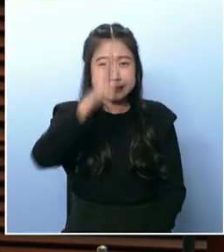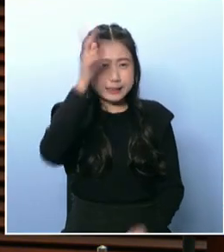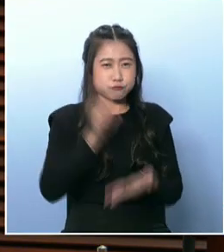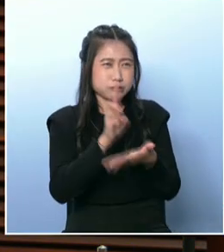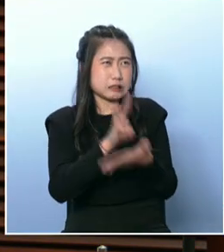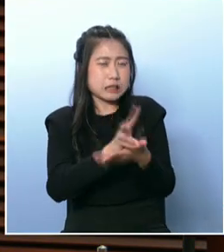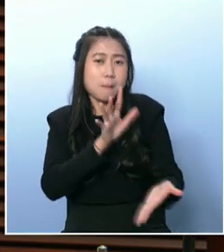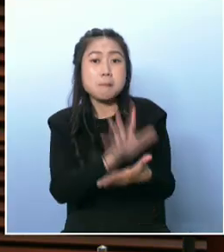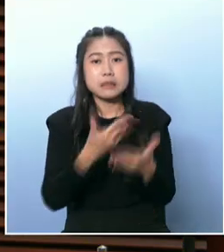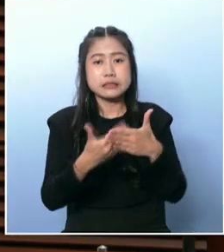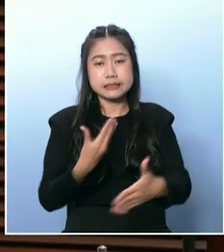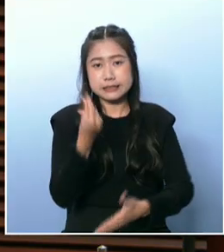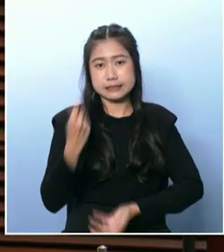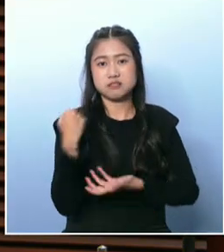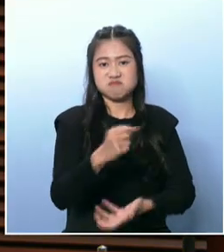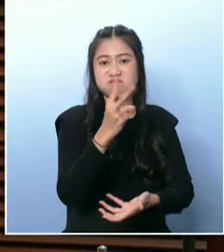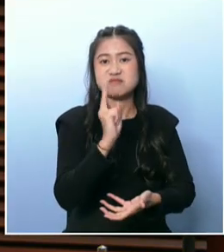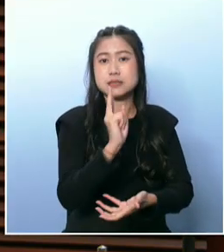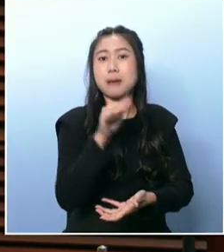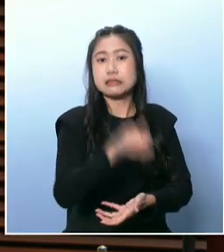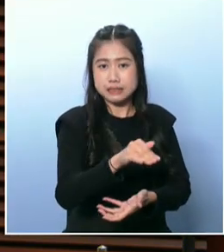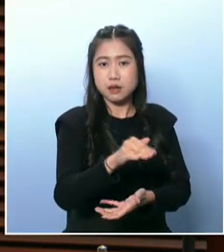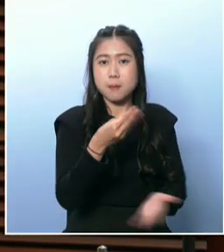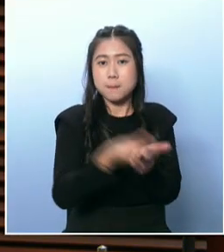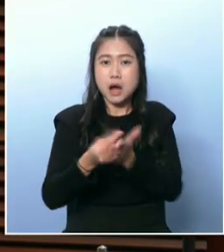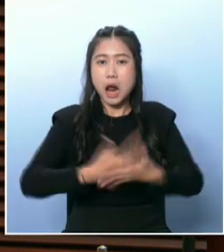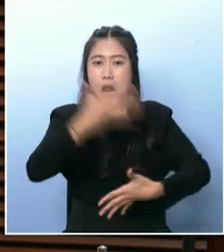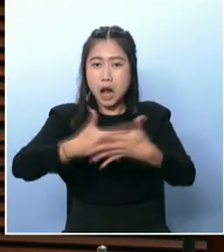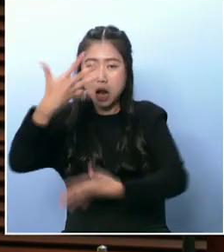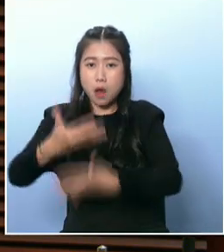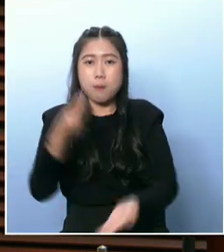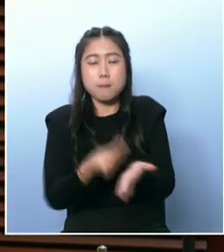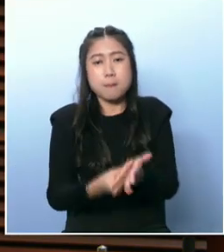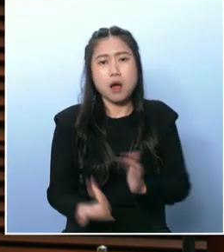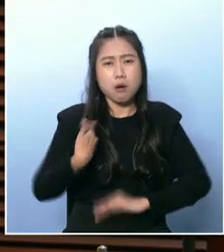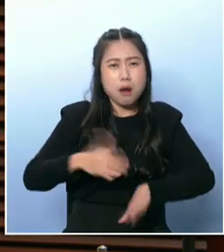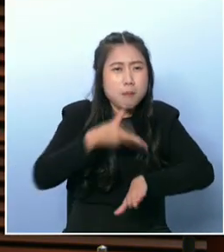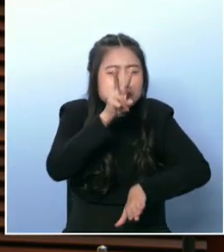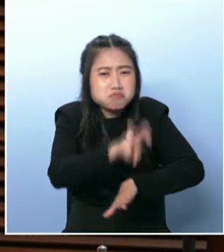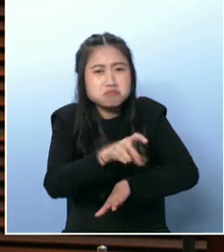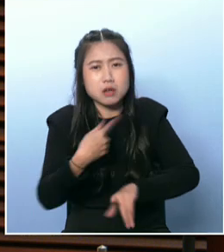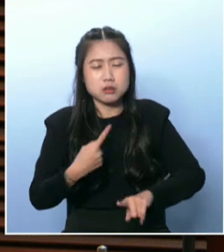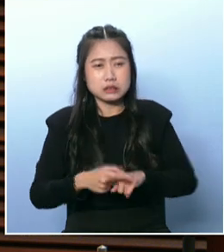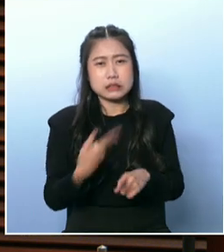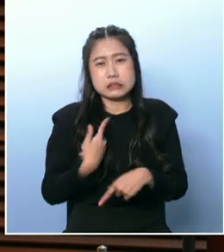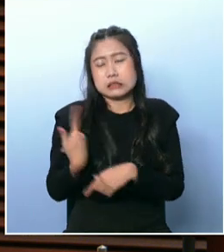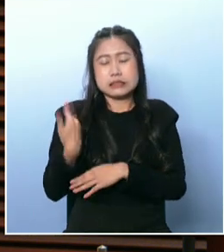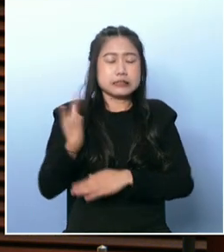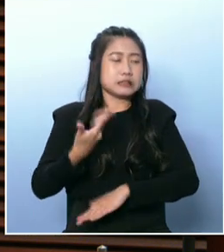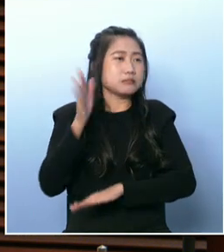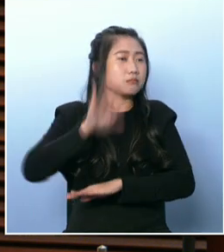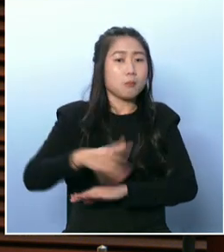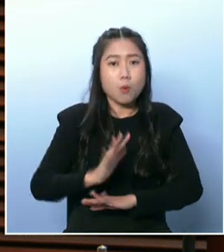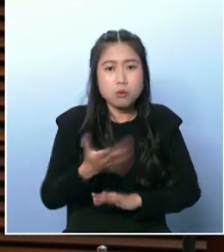rehabilitation facilities. Some 5 years ago, the government set aside $200 million to purchase premises to provide